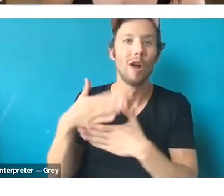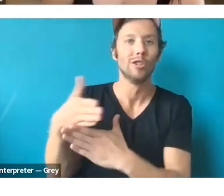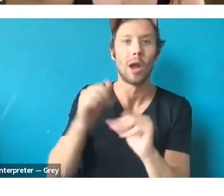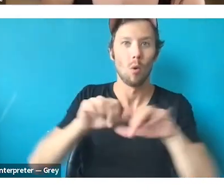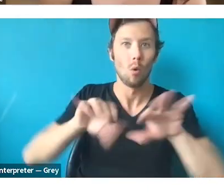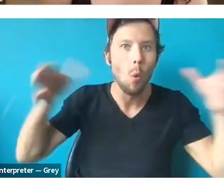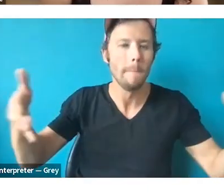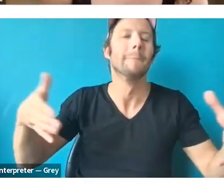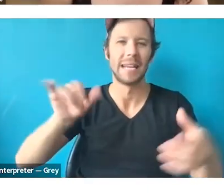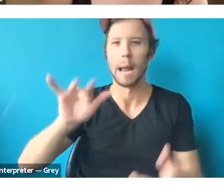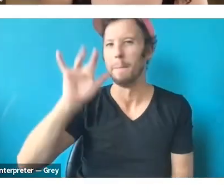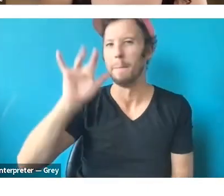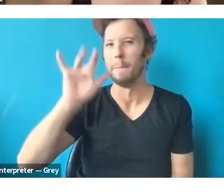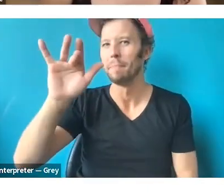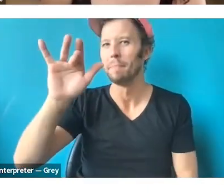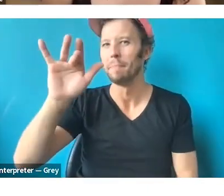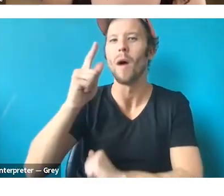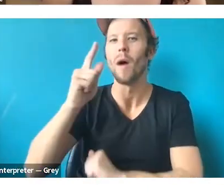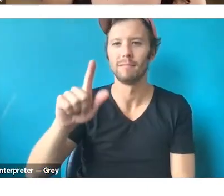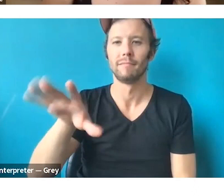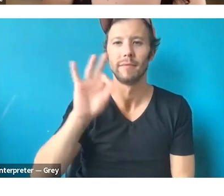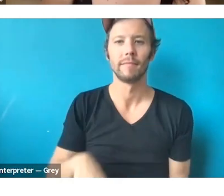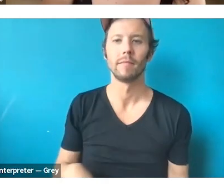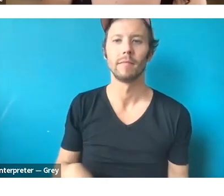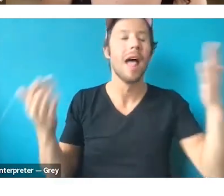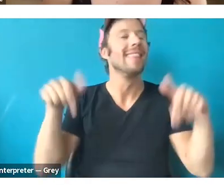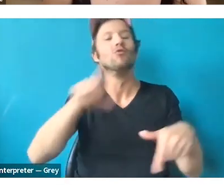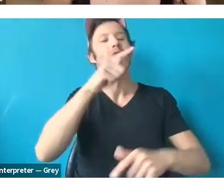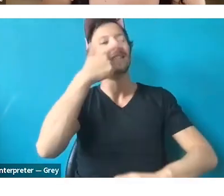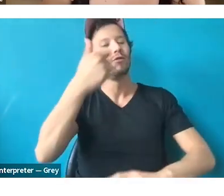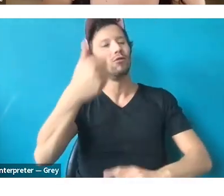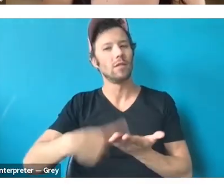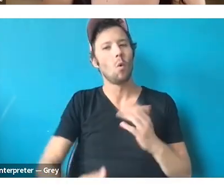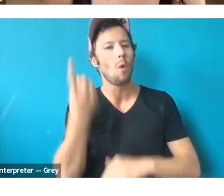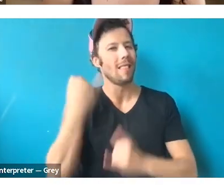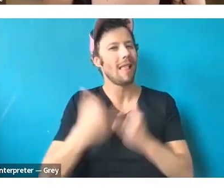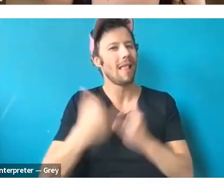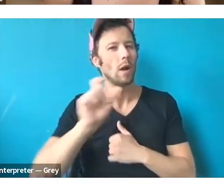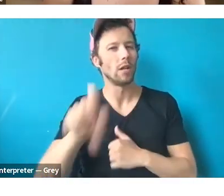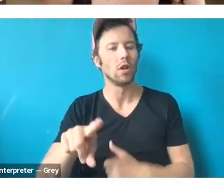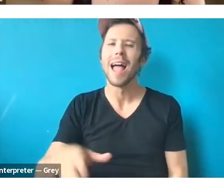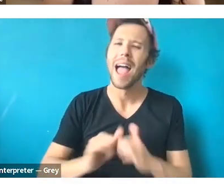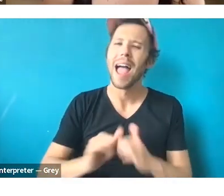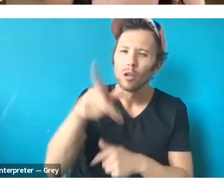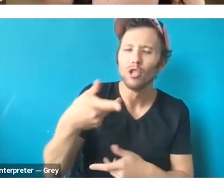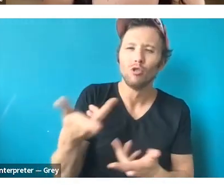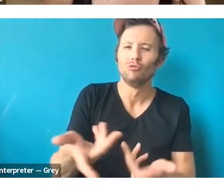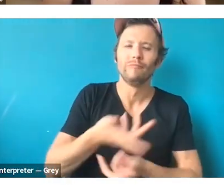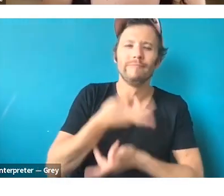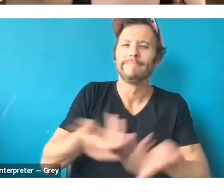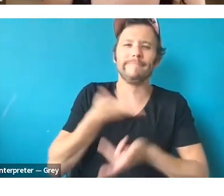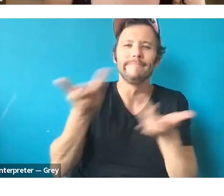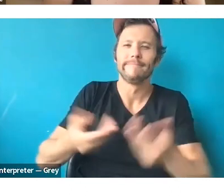the chat. This is such an interesting conversation. One last question. How do you keep inspired when the uphill